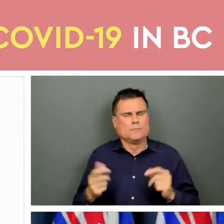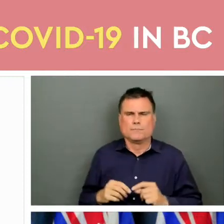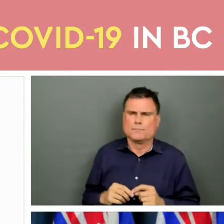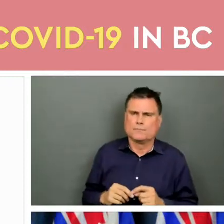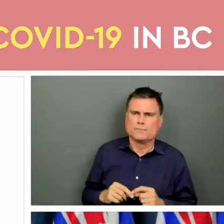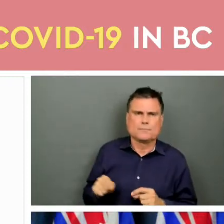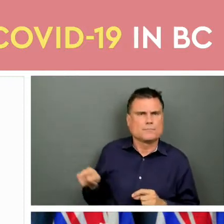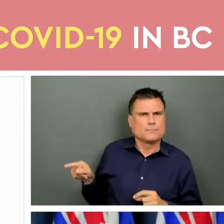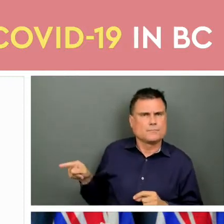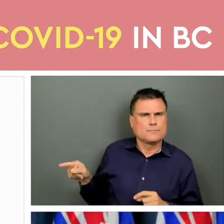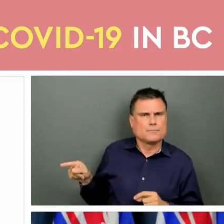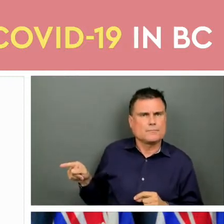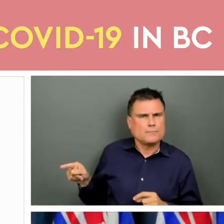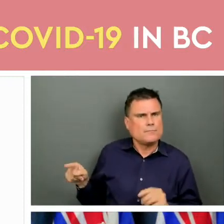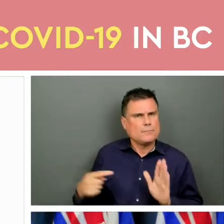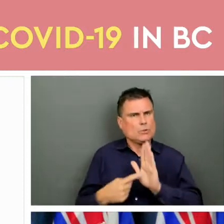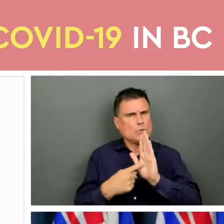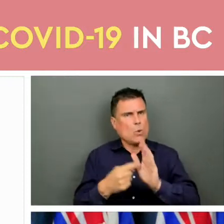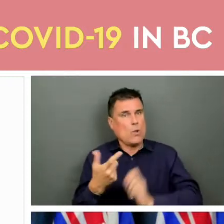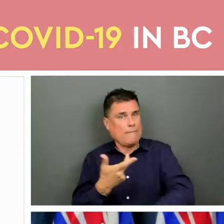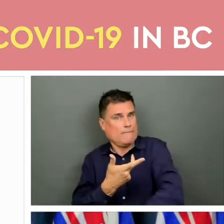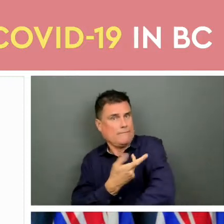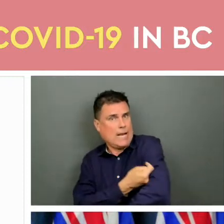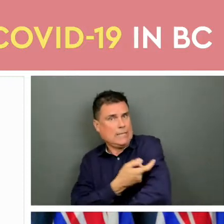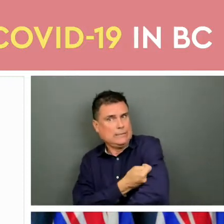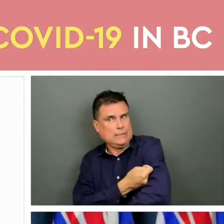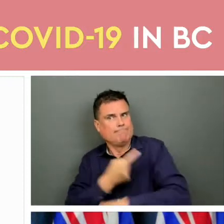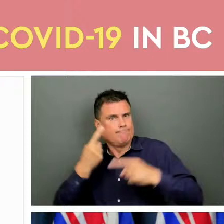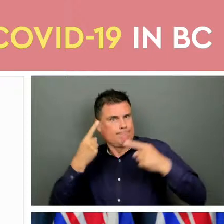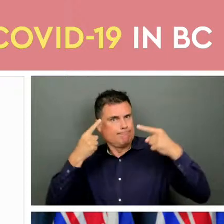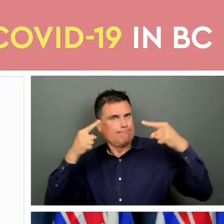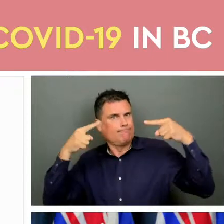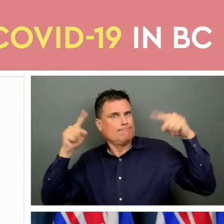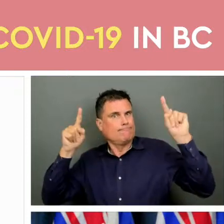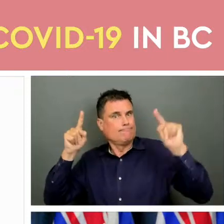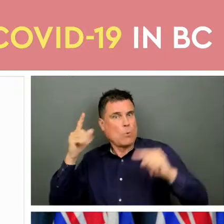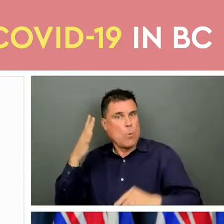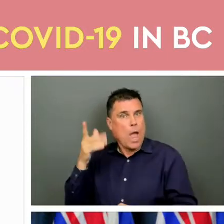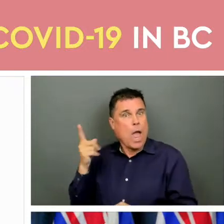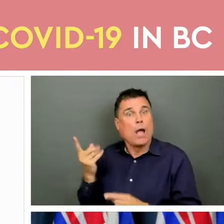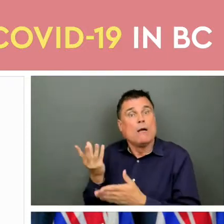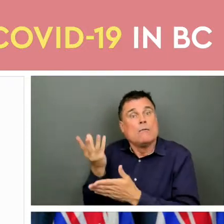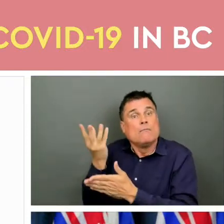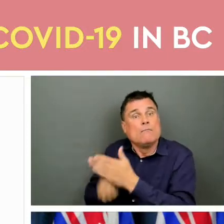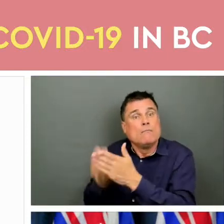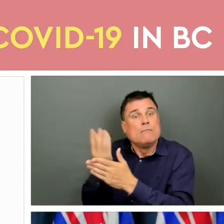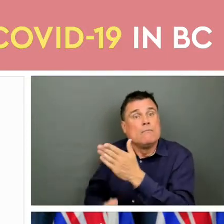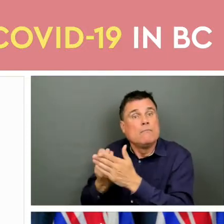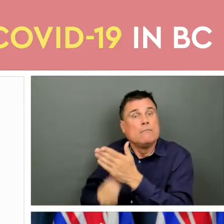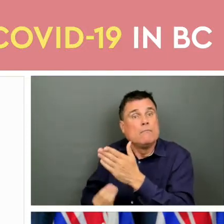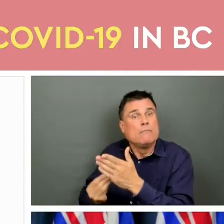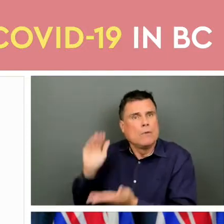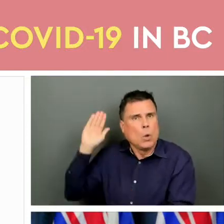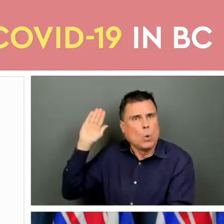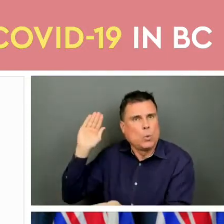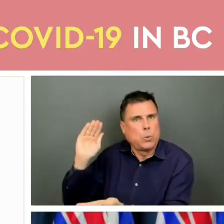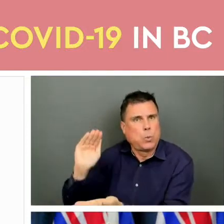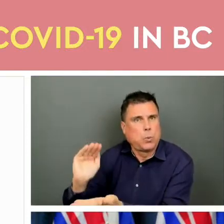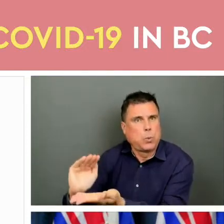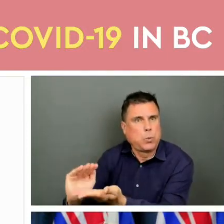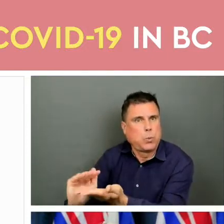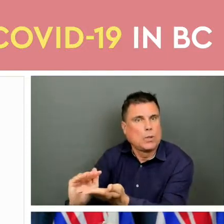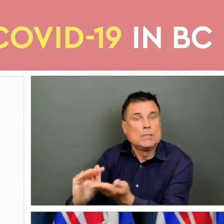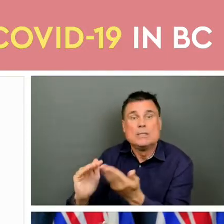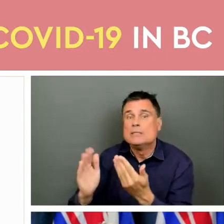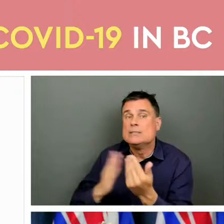the power of the immunization programs that we have, is that deaths have remained low throughout the third wave, despite